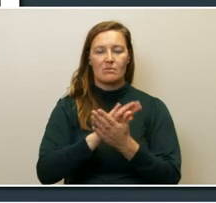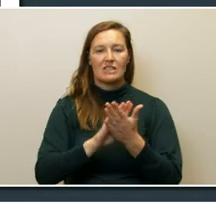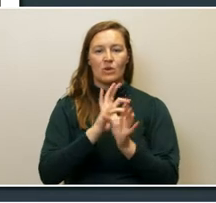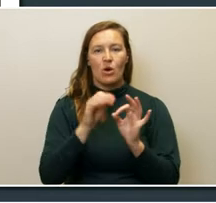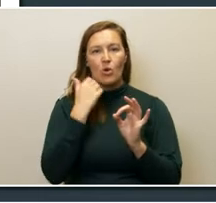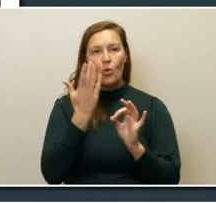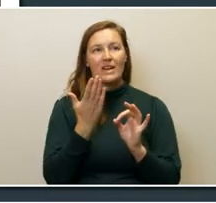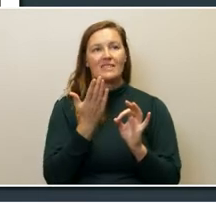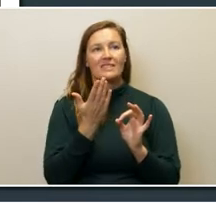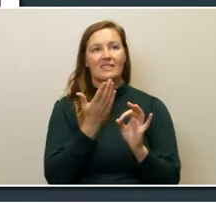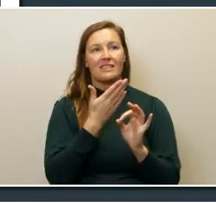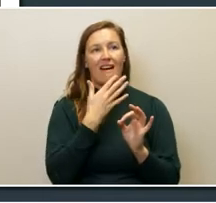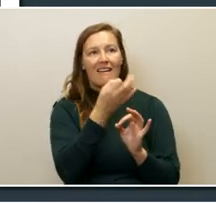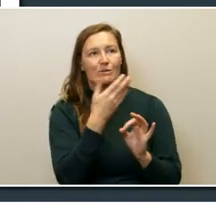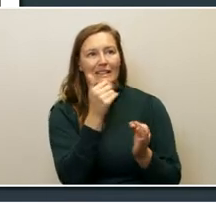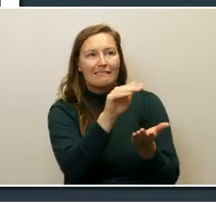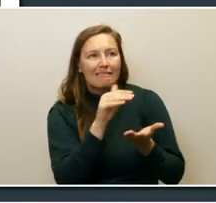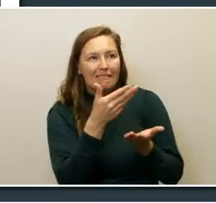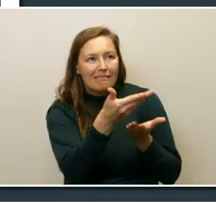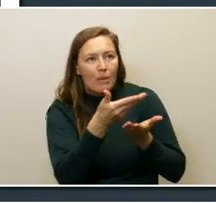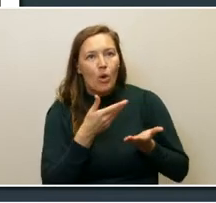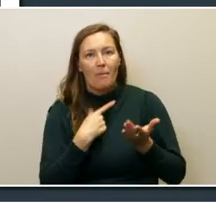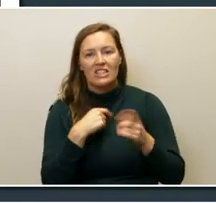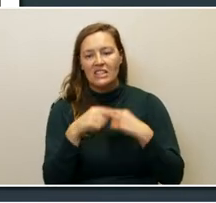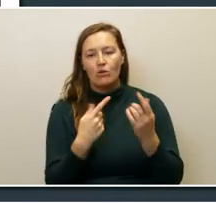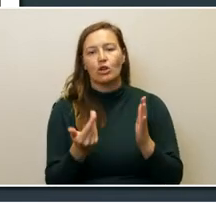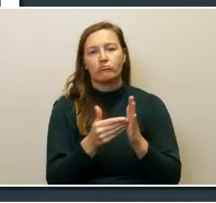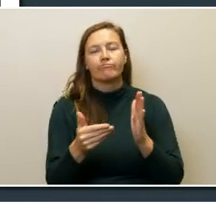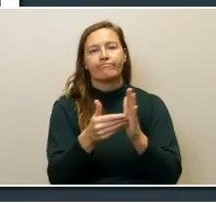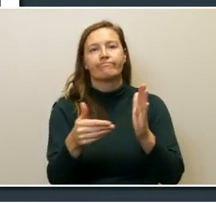coming to you when we're running short, but just continually